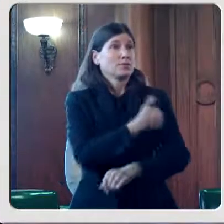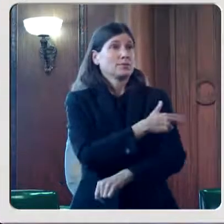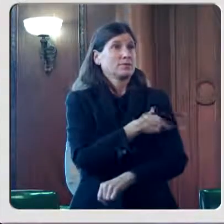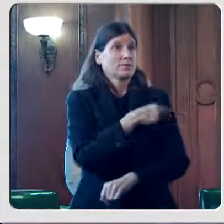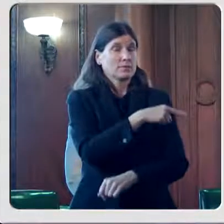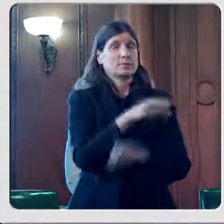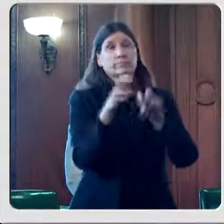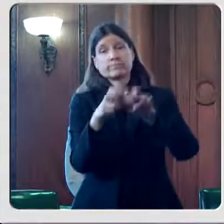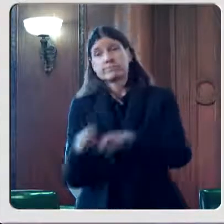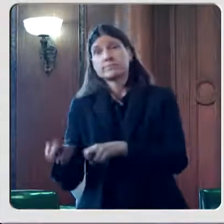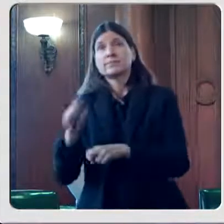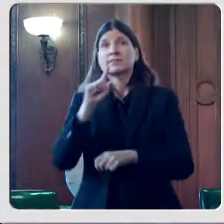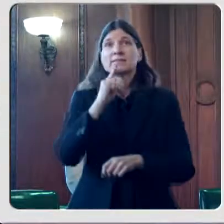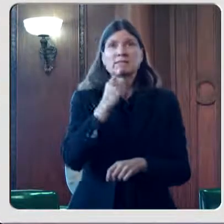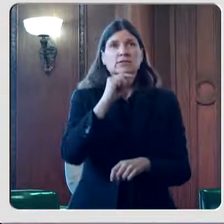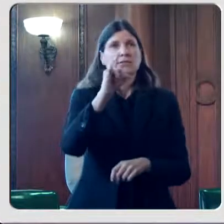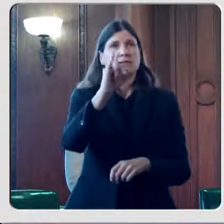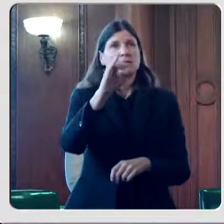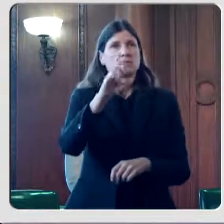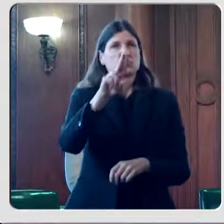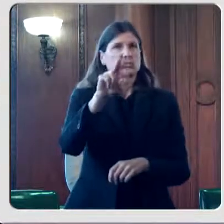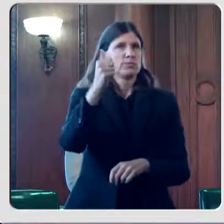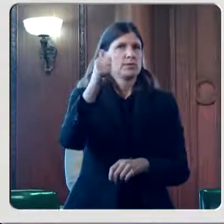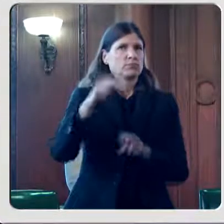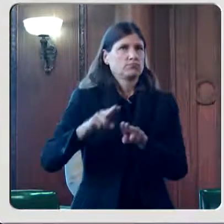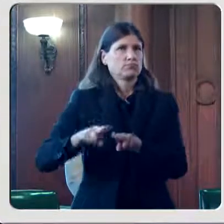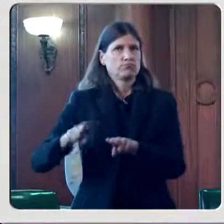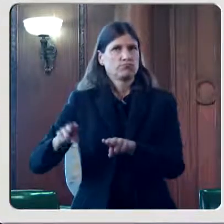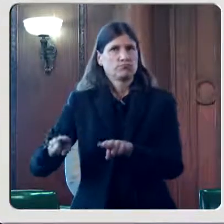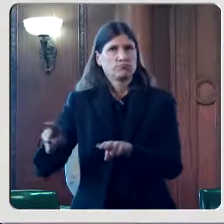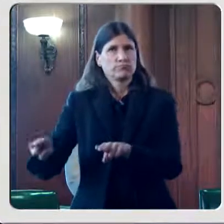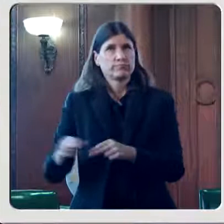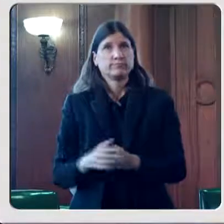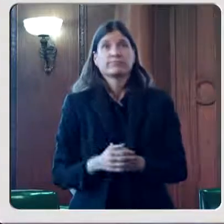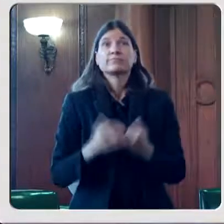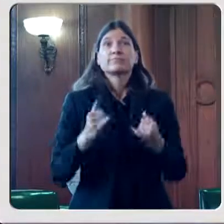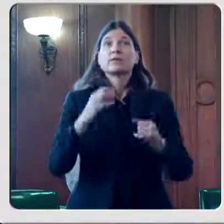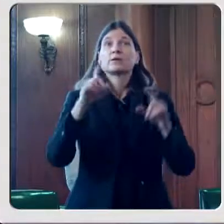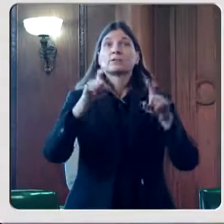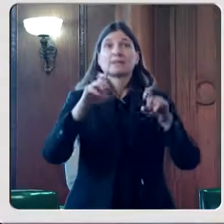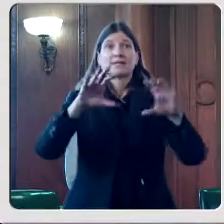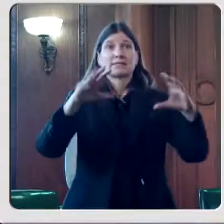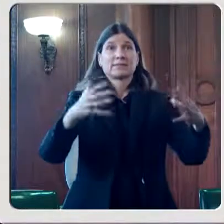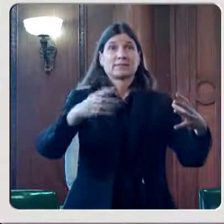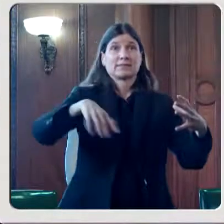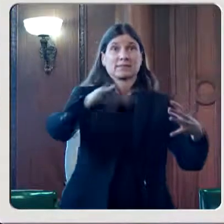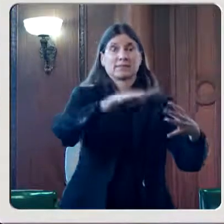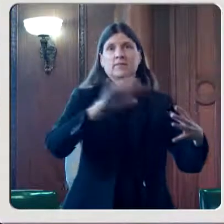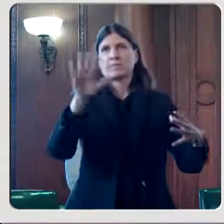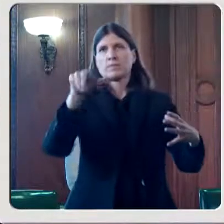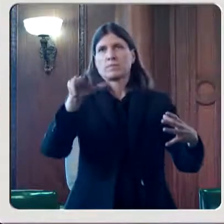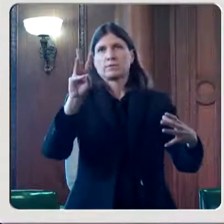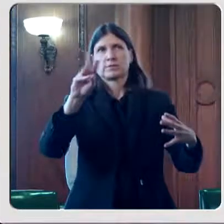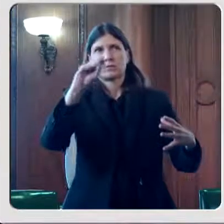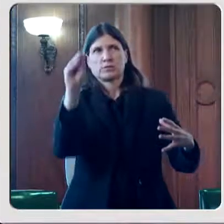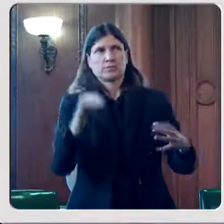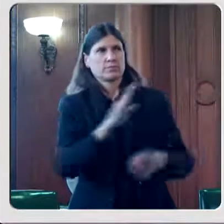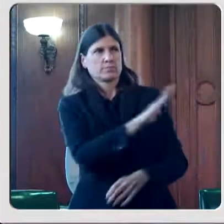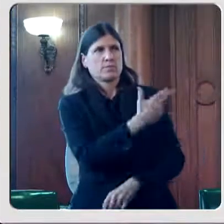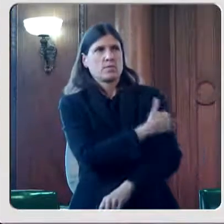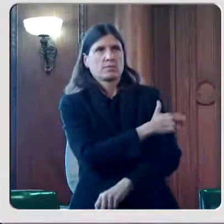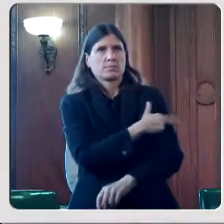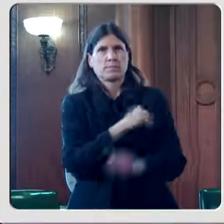5.6% most recently. That's the lowest it's been since November. So we expect that case rates will continue to fall in the coming